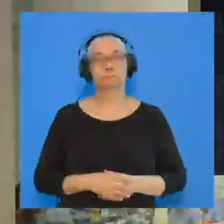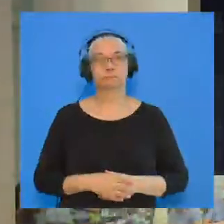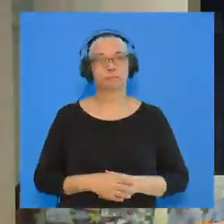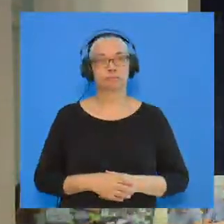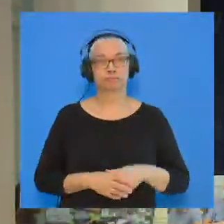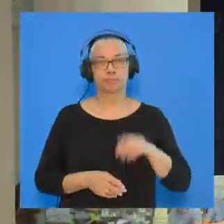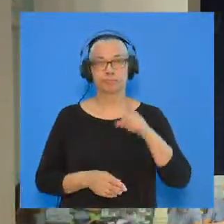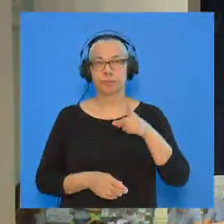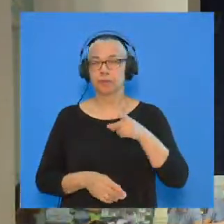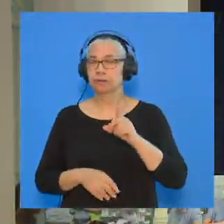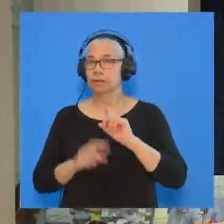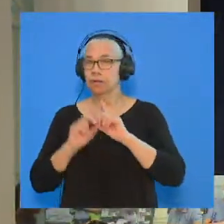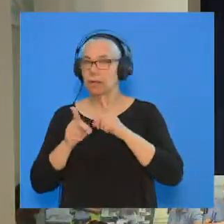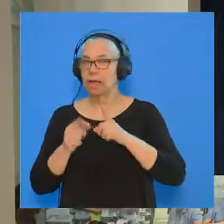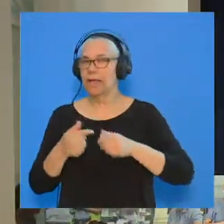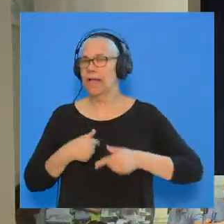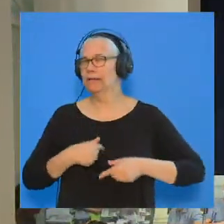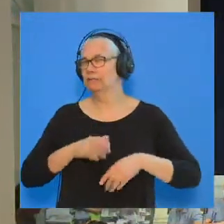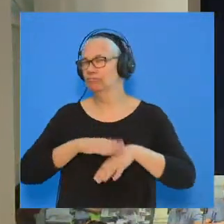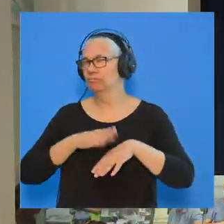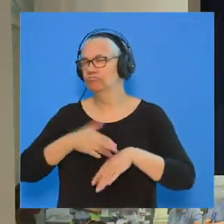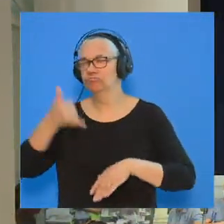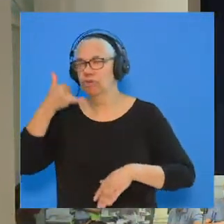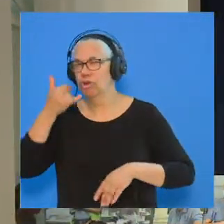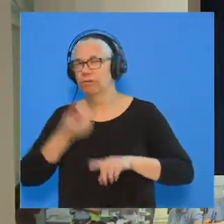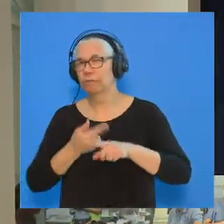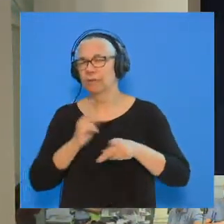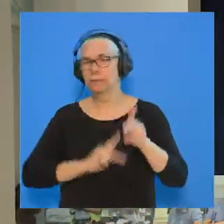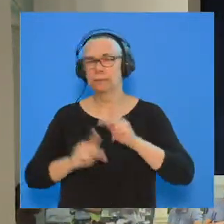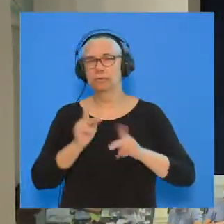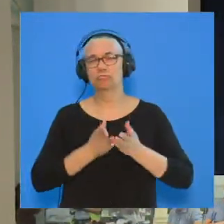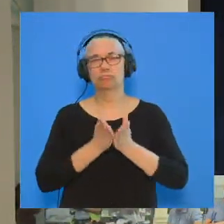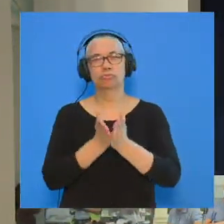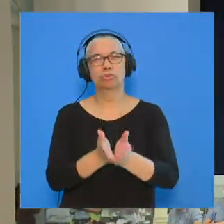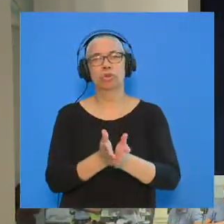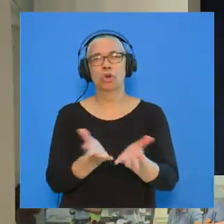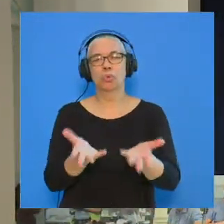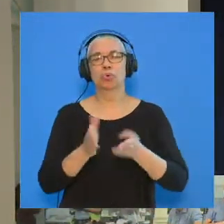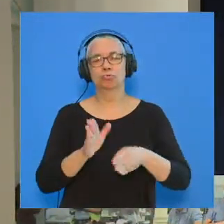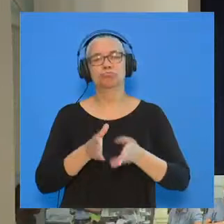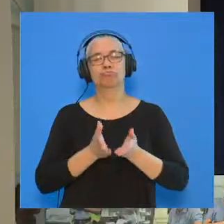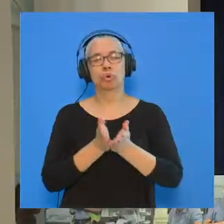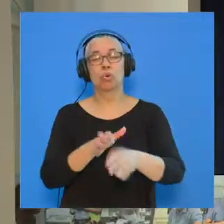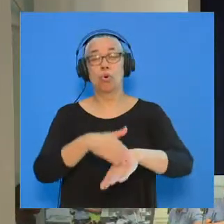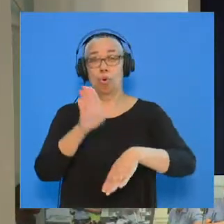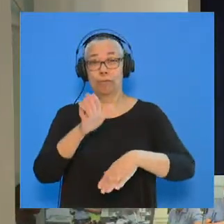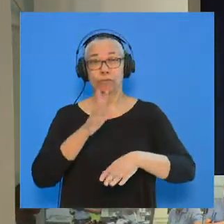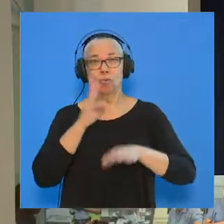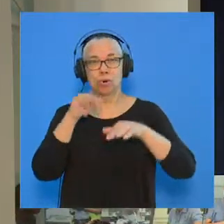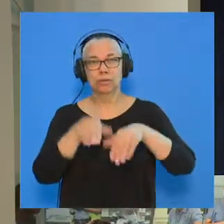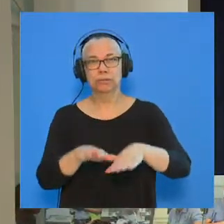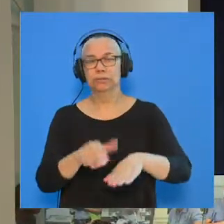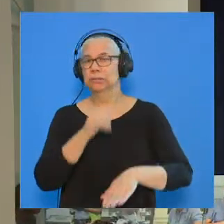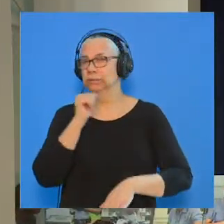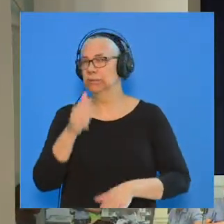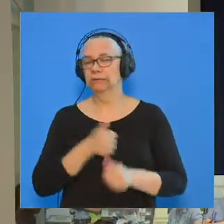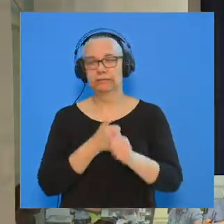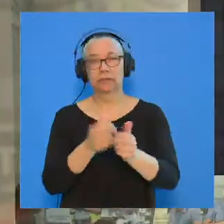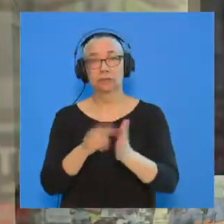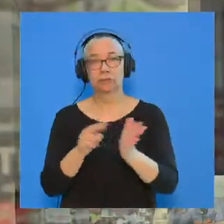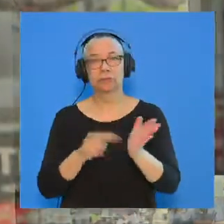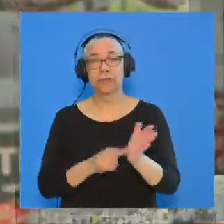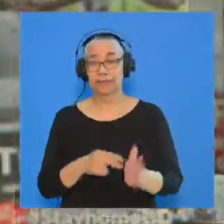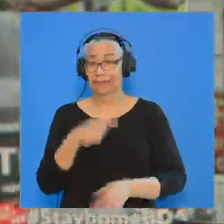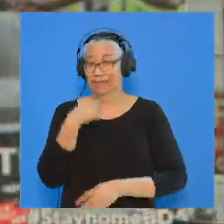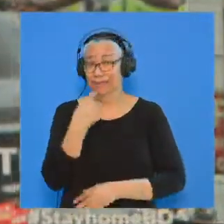The people on the boats who have been asked to take their boat off the water because they're not following the rules. And I can tell you that the enforcement is taking place.